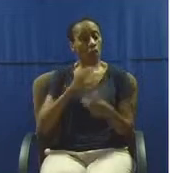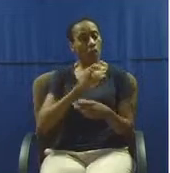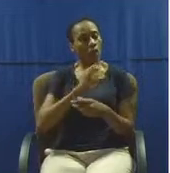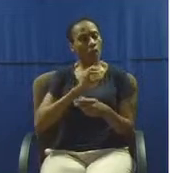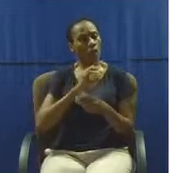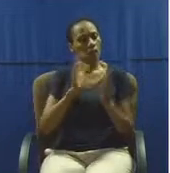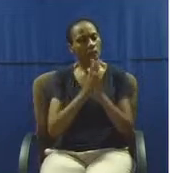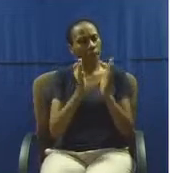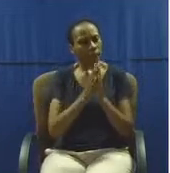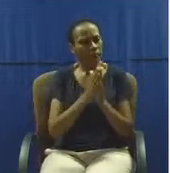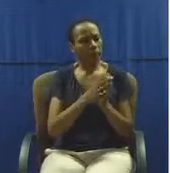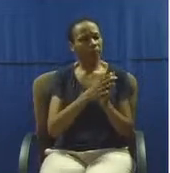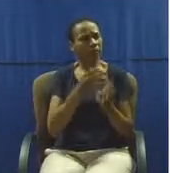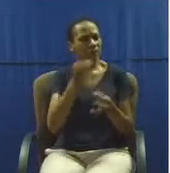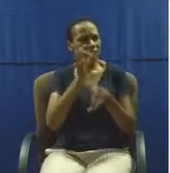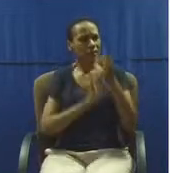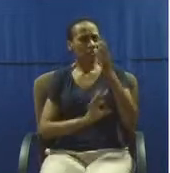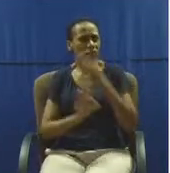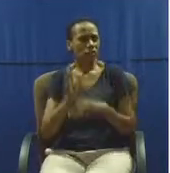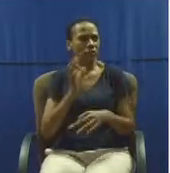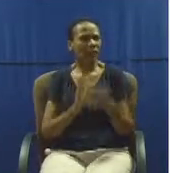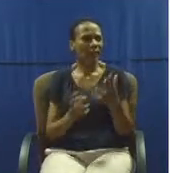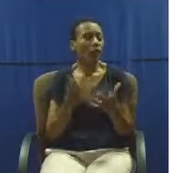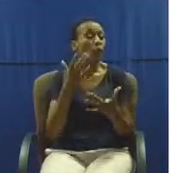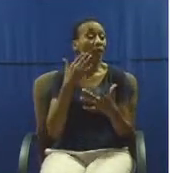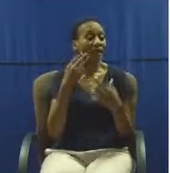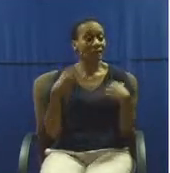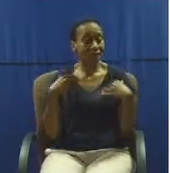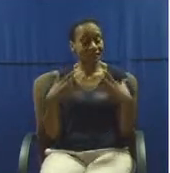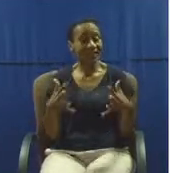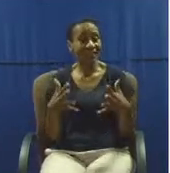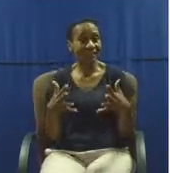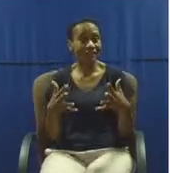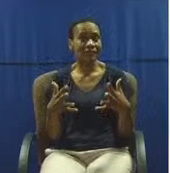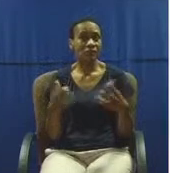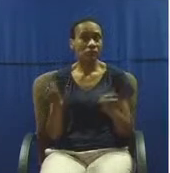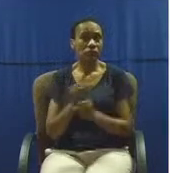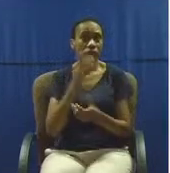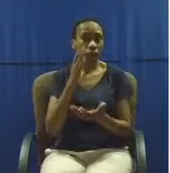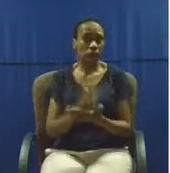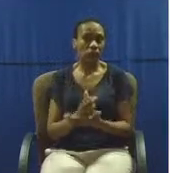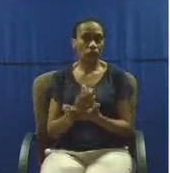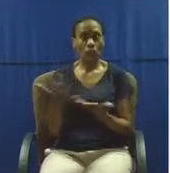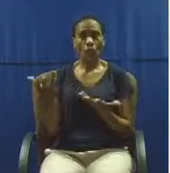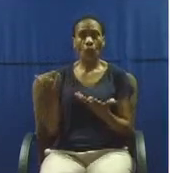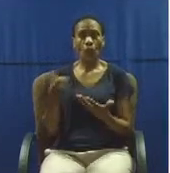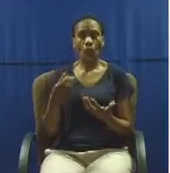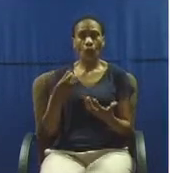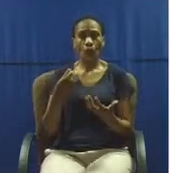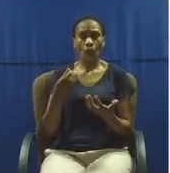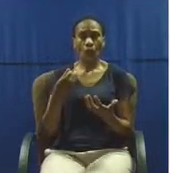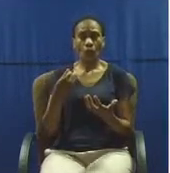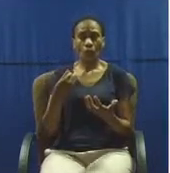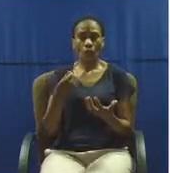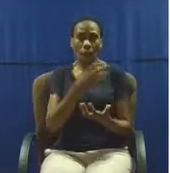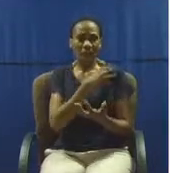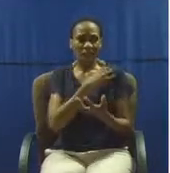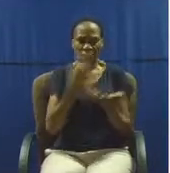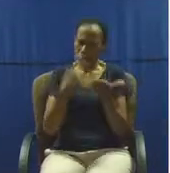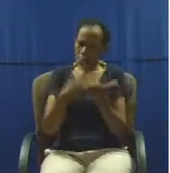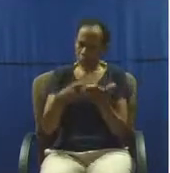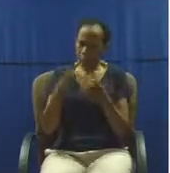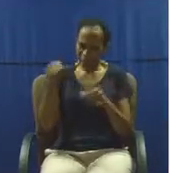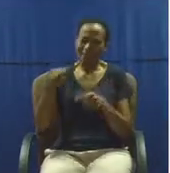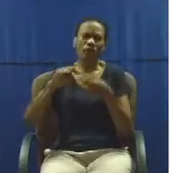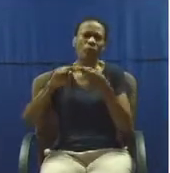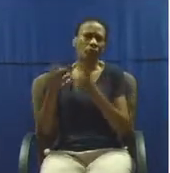indicated that this review will take place as soon as possible, but would you prevail upon the ministers to consider this and then obviously to try